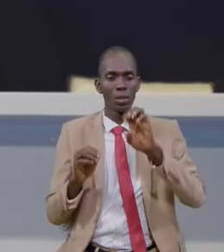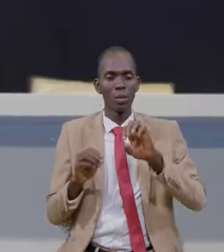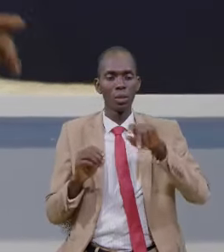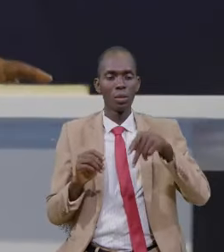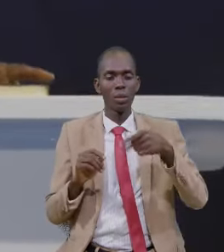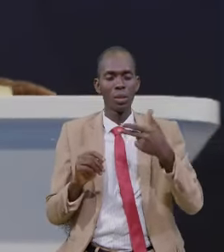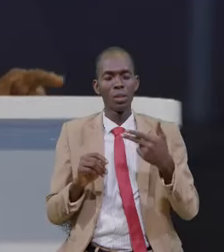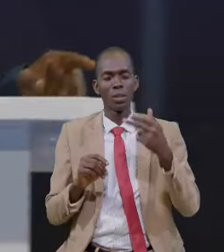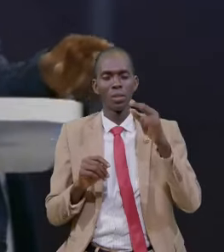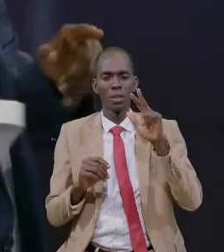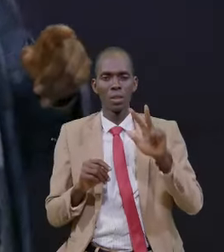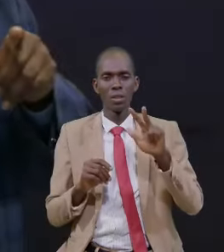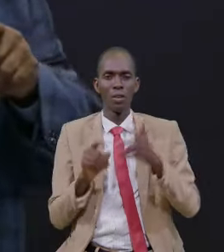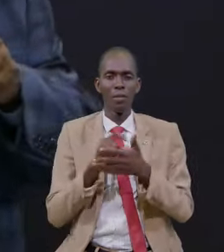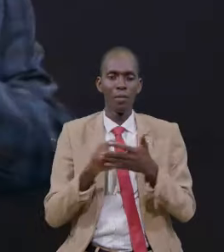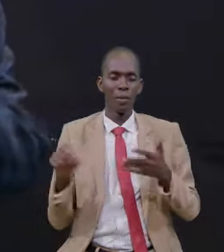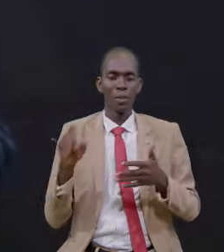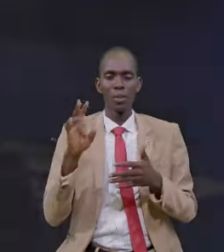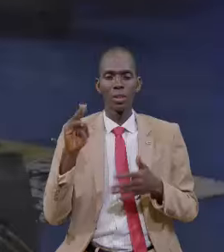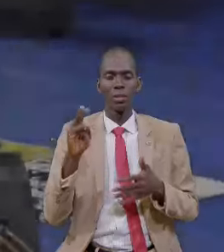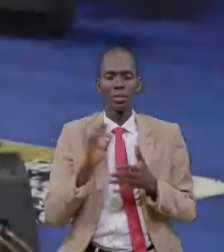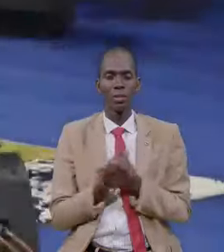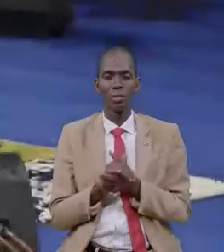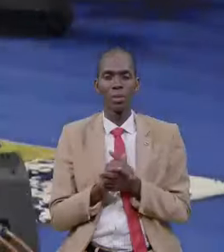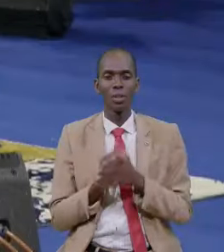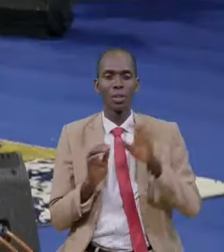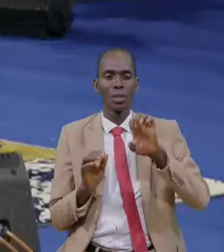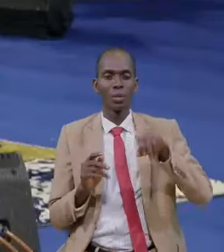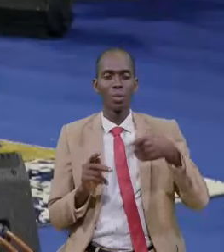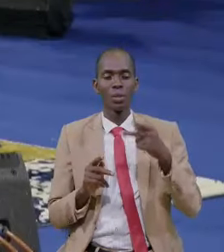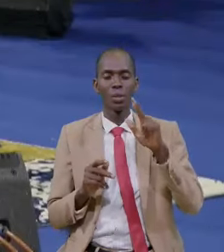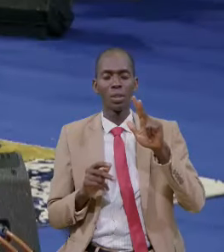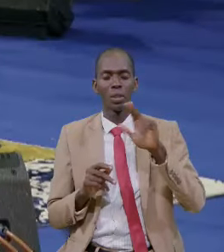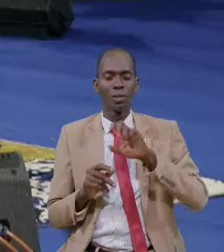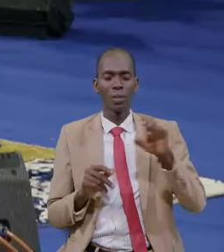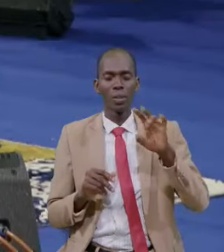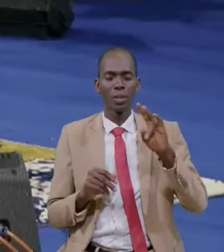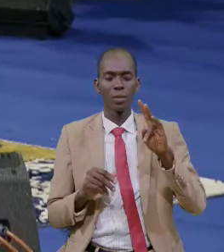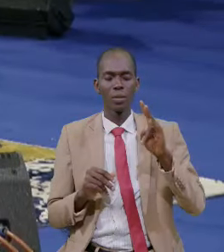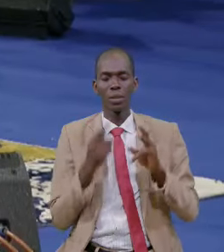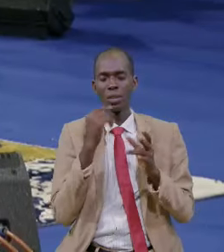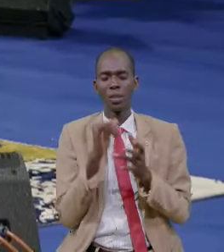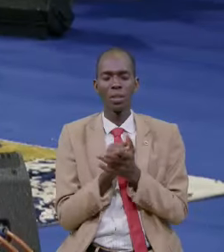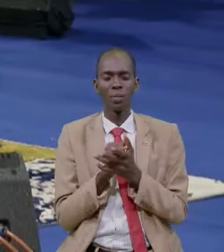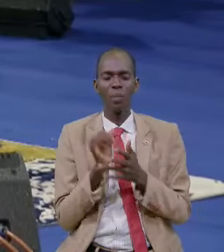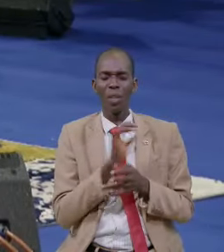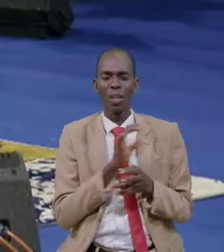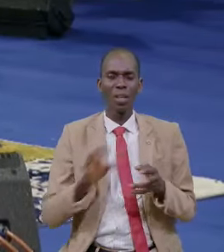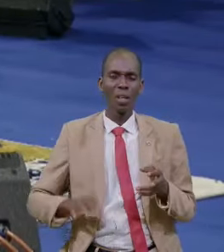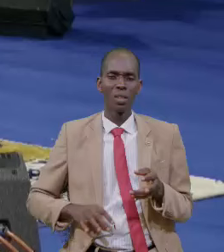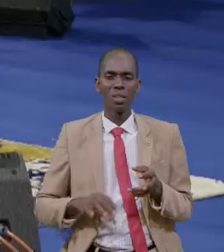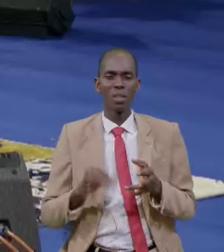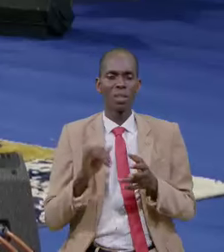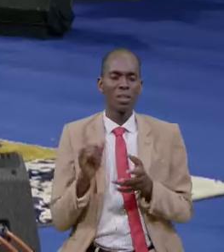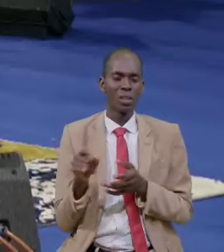we're looking at verse 17, it says that Christ may dwell